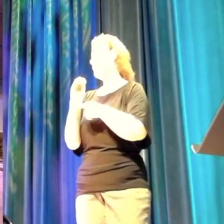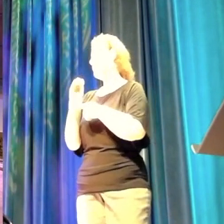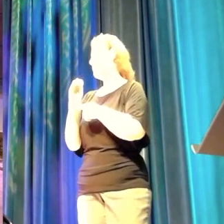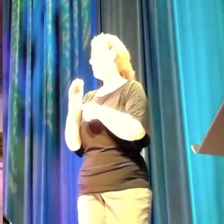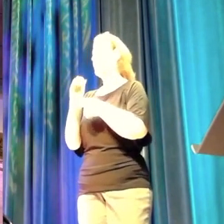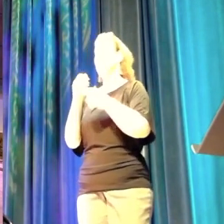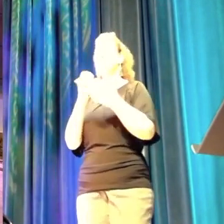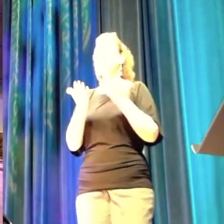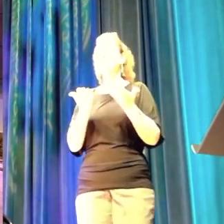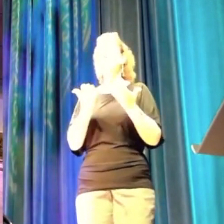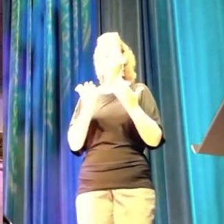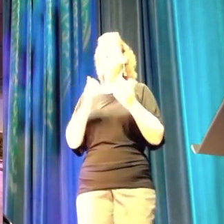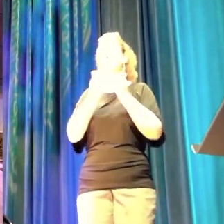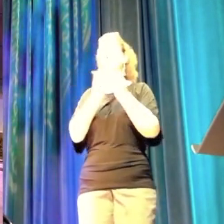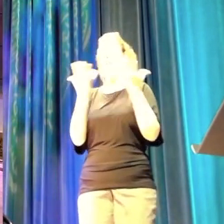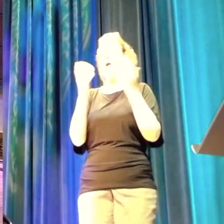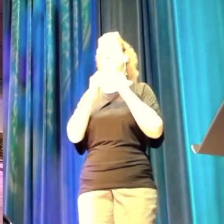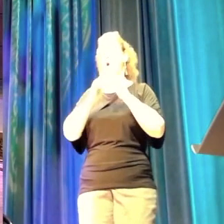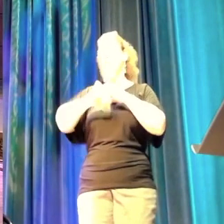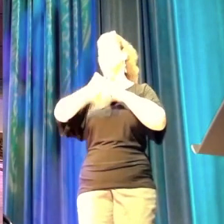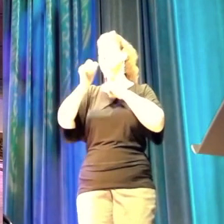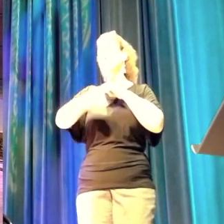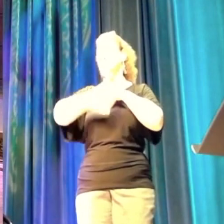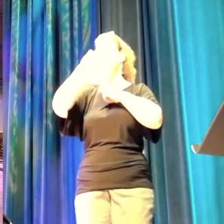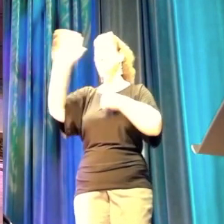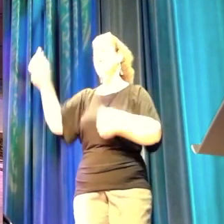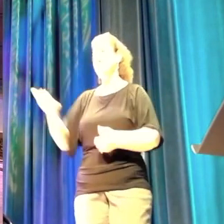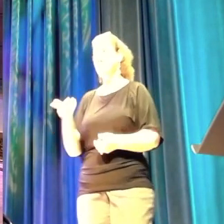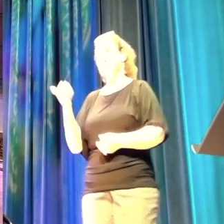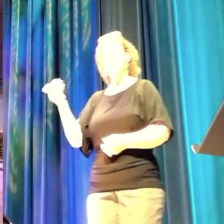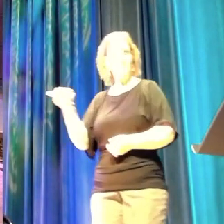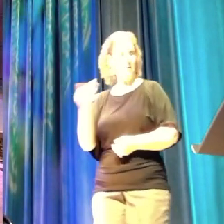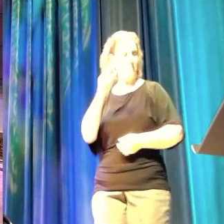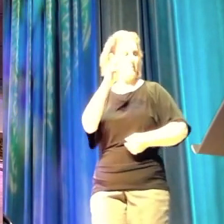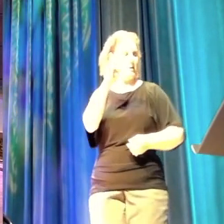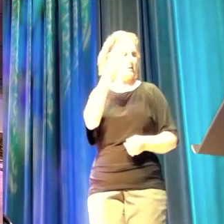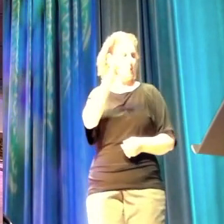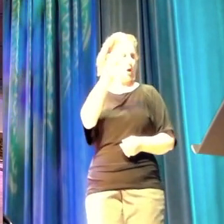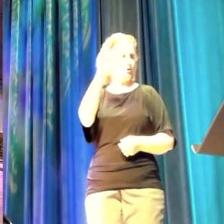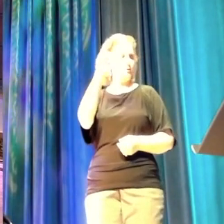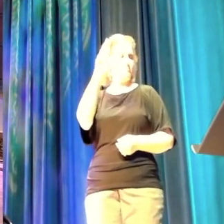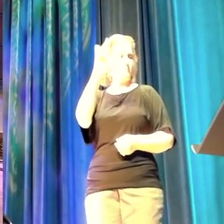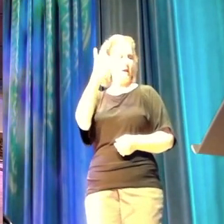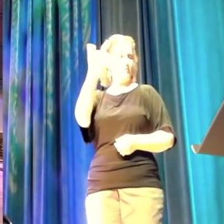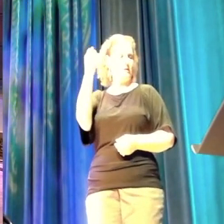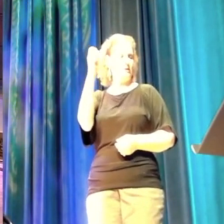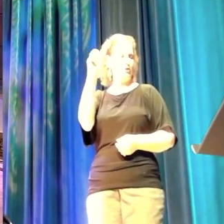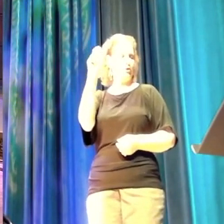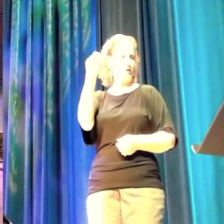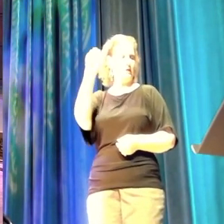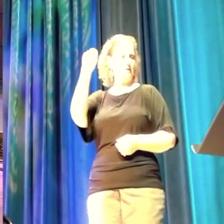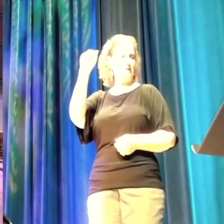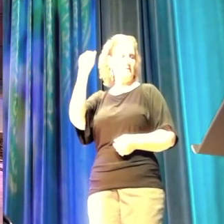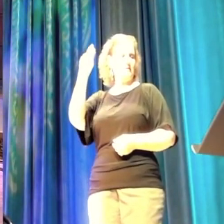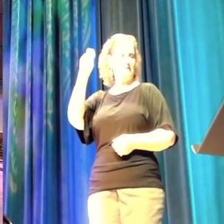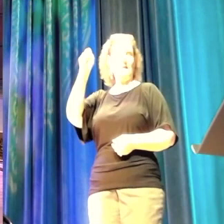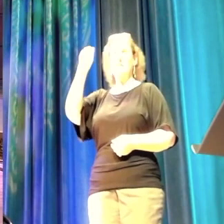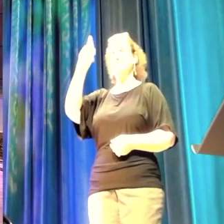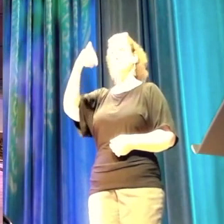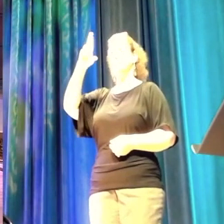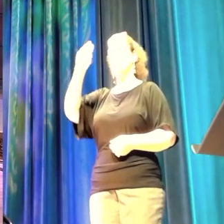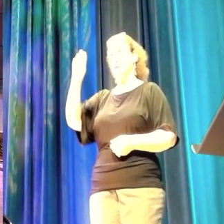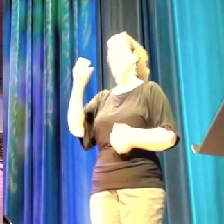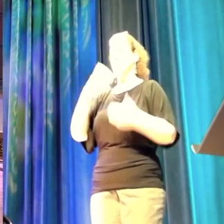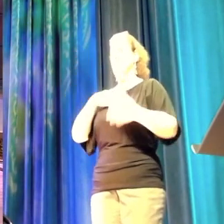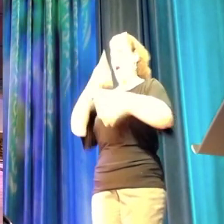Without further ado, I would like to welcome Dr. Mary Jean Sandsbury, and it's my pleasure to honor you for all that you've done,